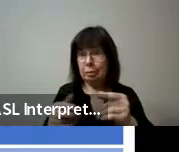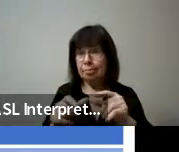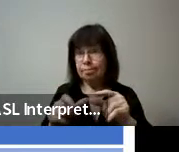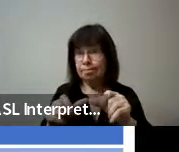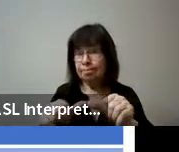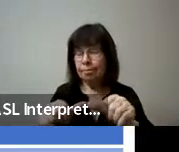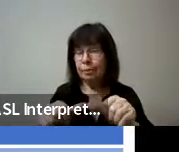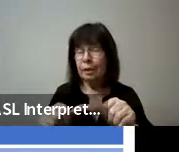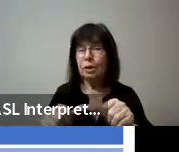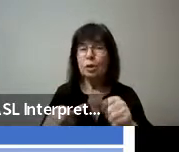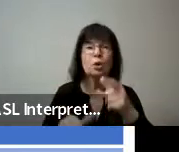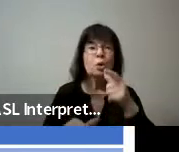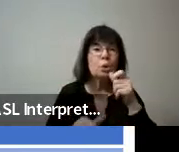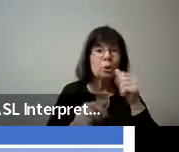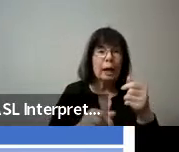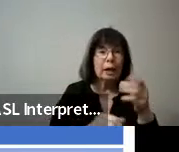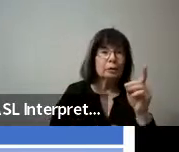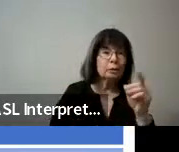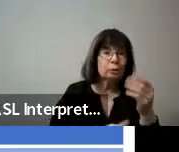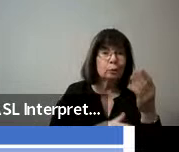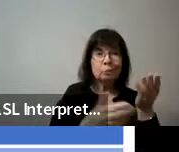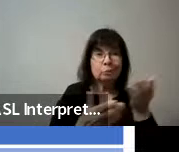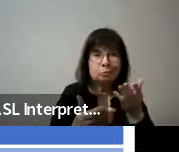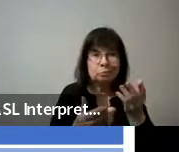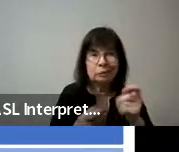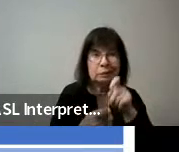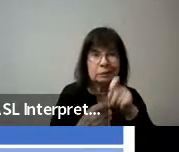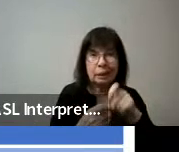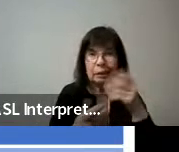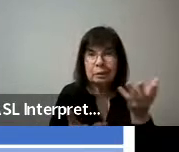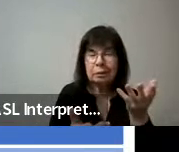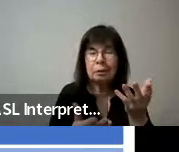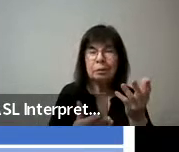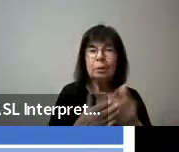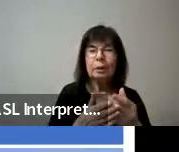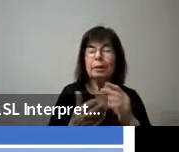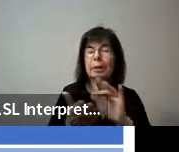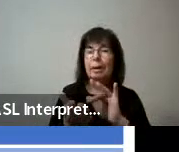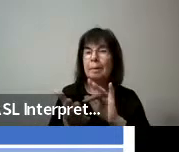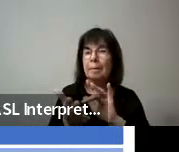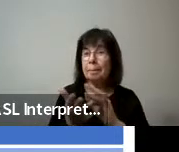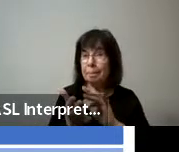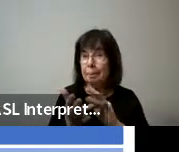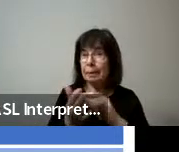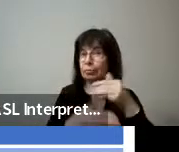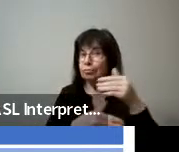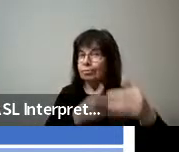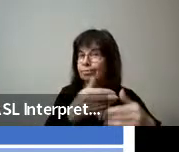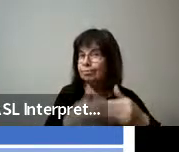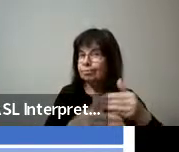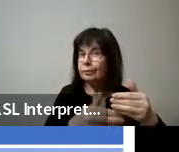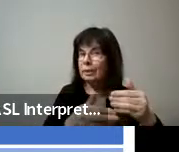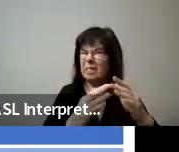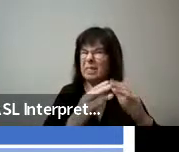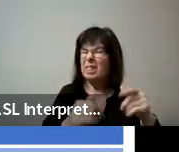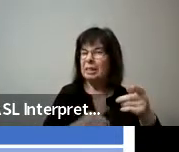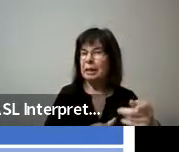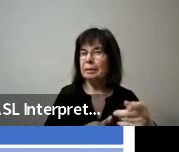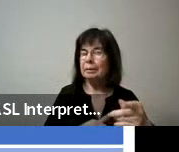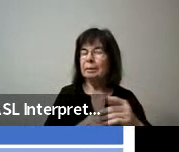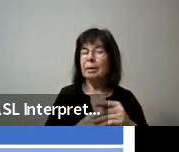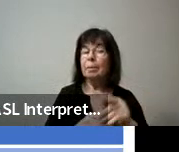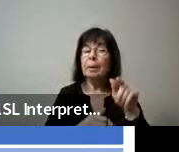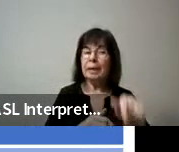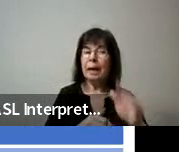medical procedures and in what settings and things like that. But there are still some of those are going to get rolled